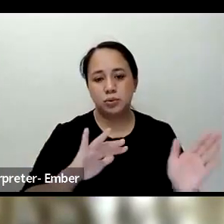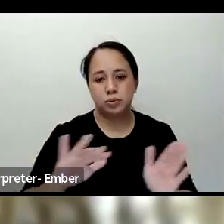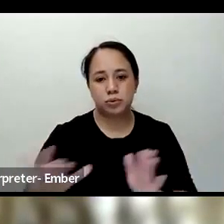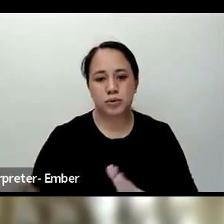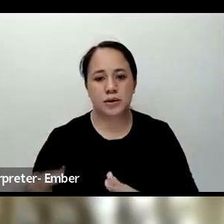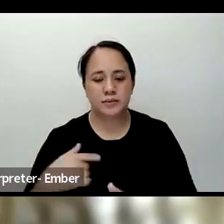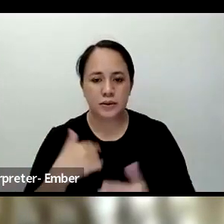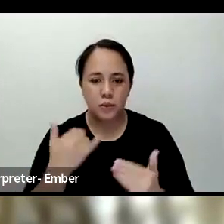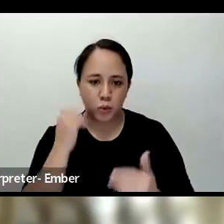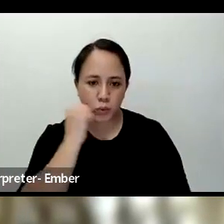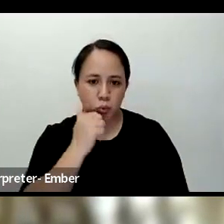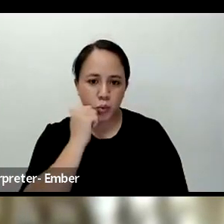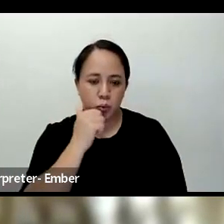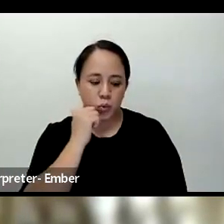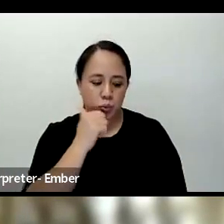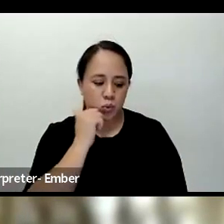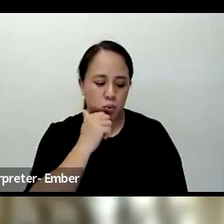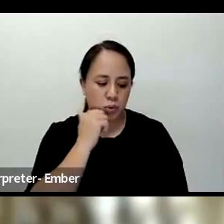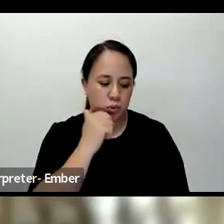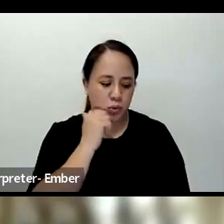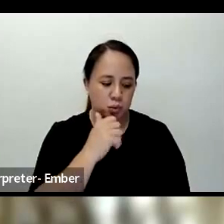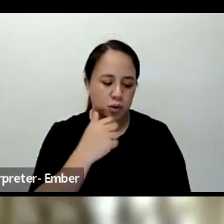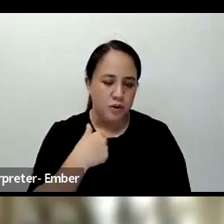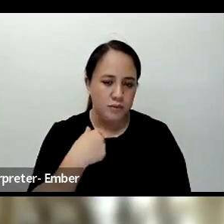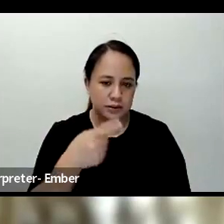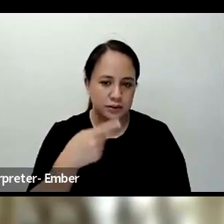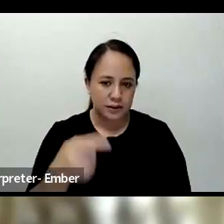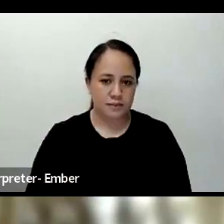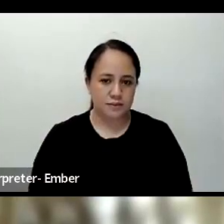was always, as I have always been saying,